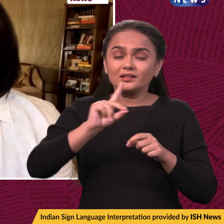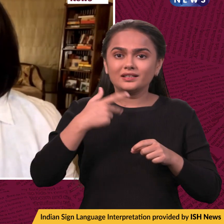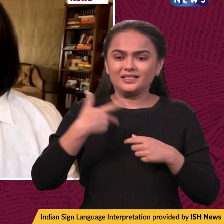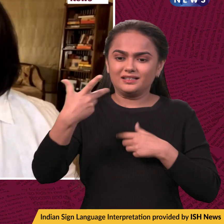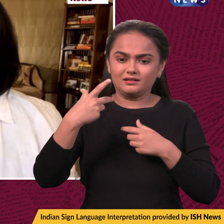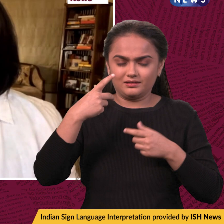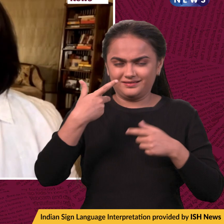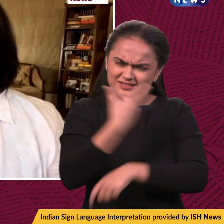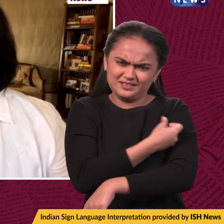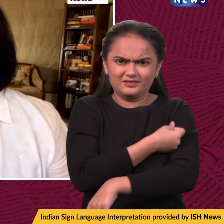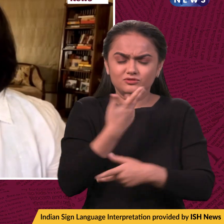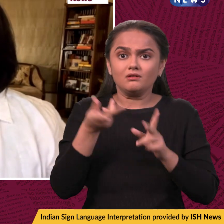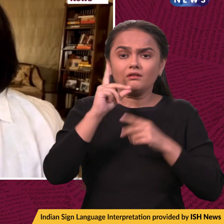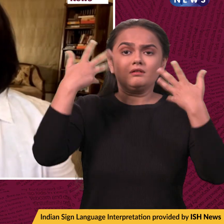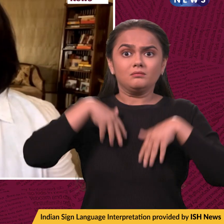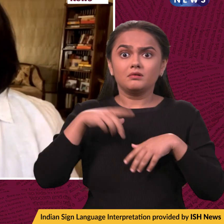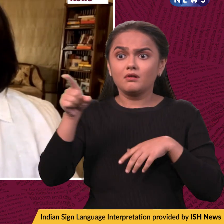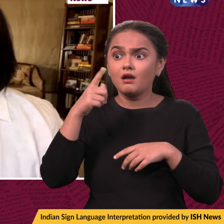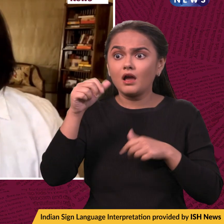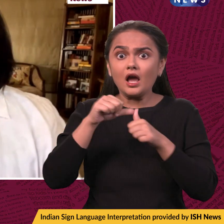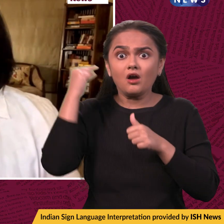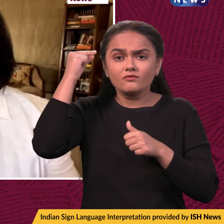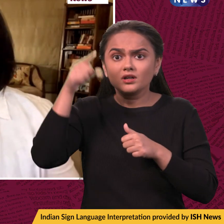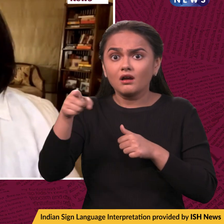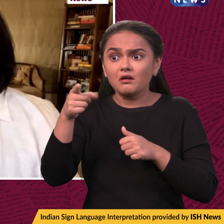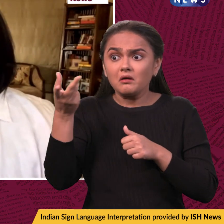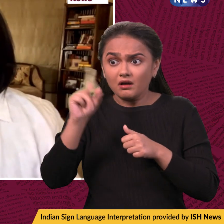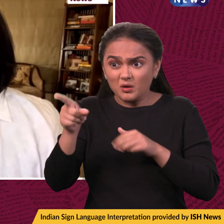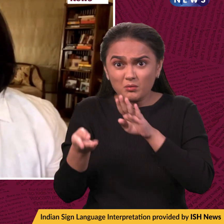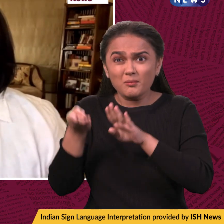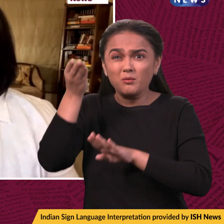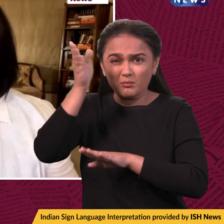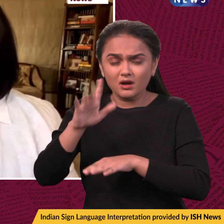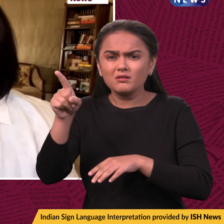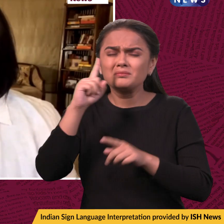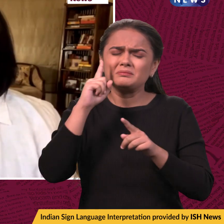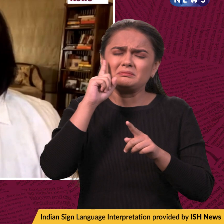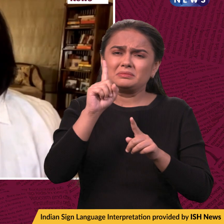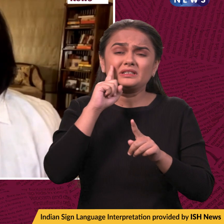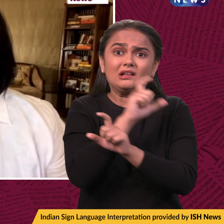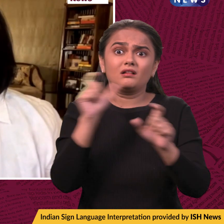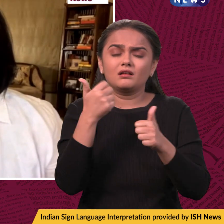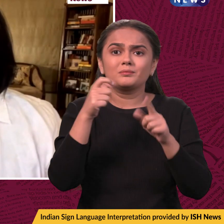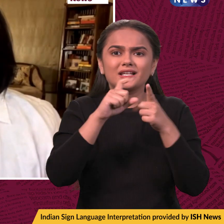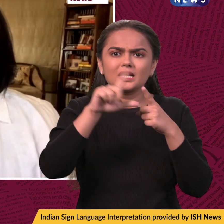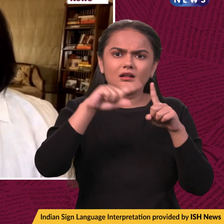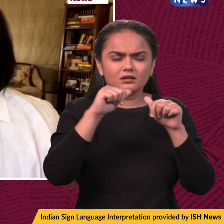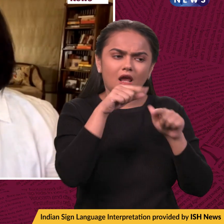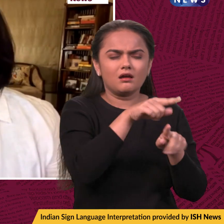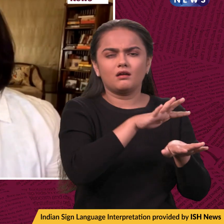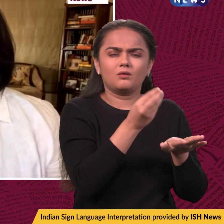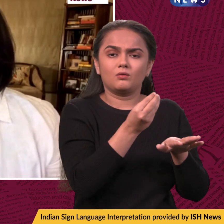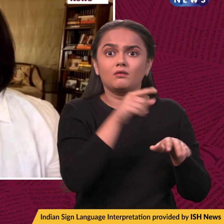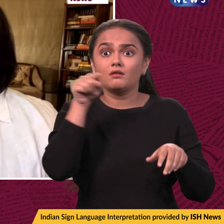getting reinfected with the virus has increased in South Africa. It is unclear if it is more contagious, though, than the Delta variant. In the